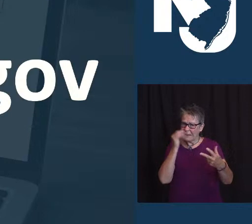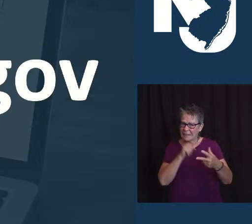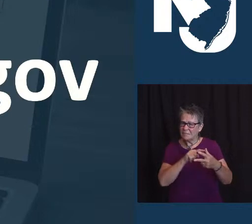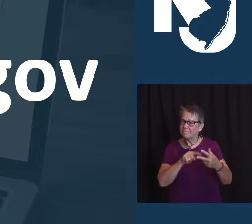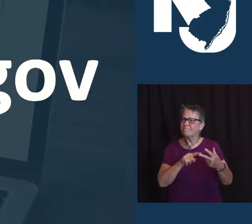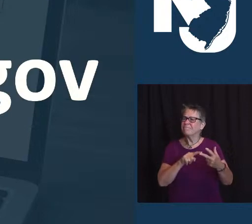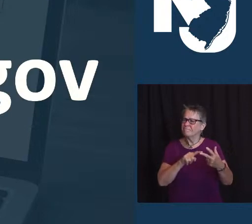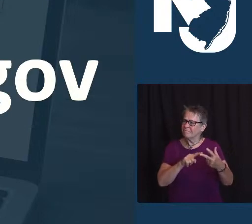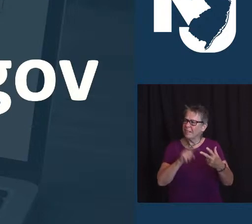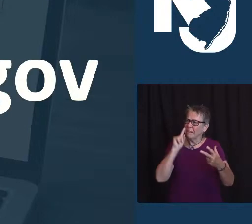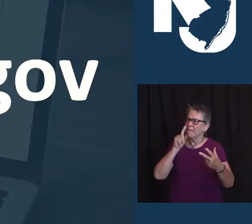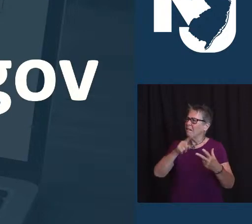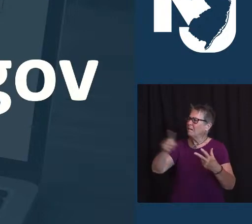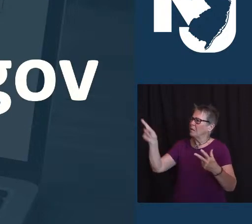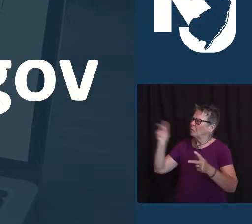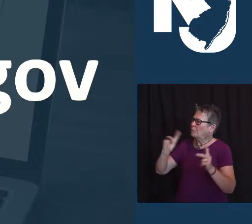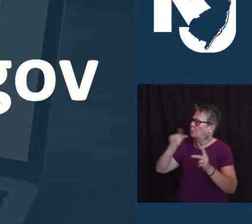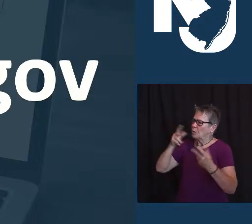versa.